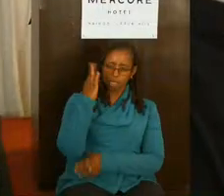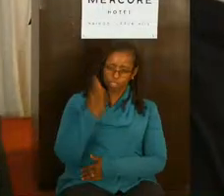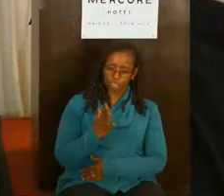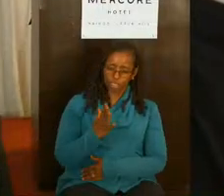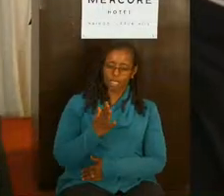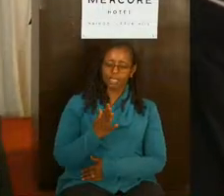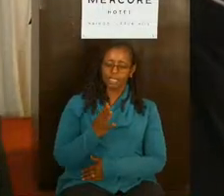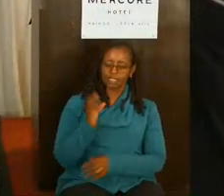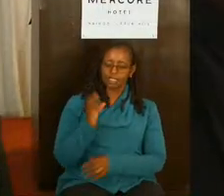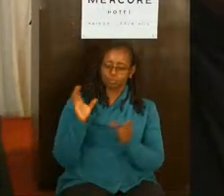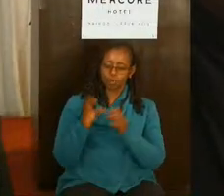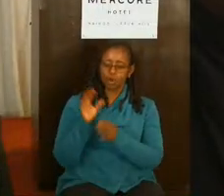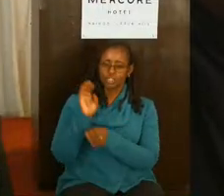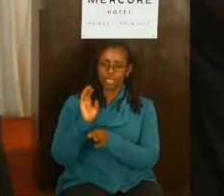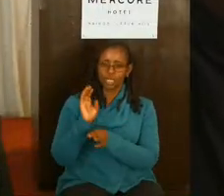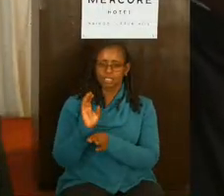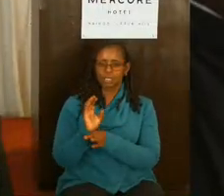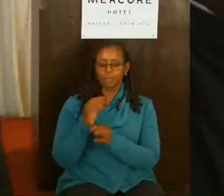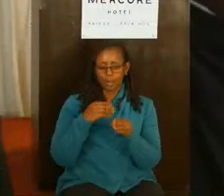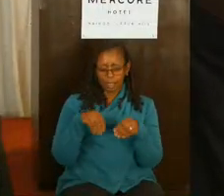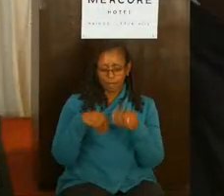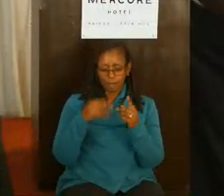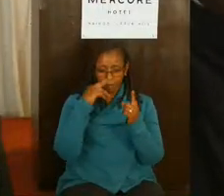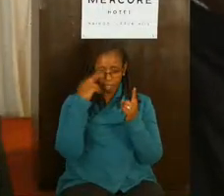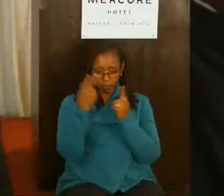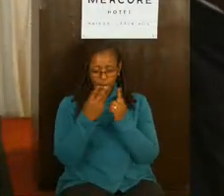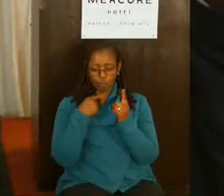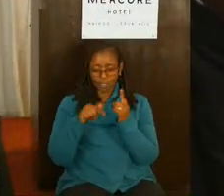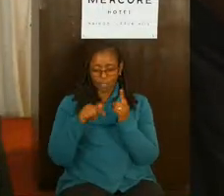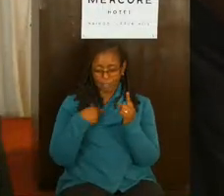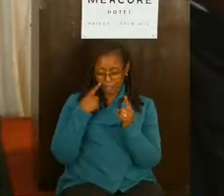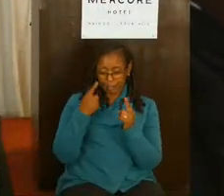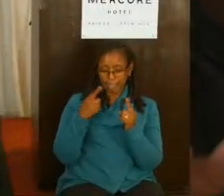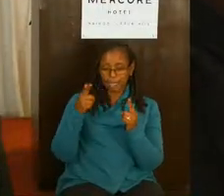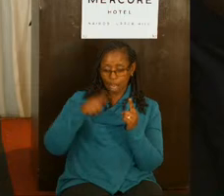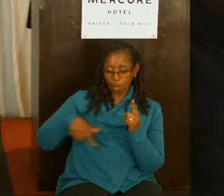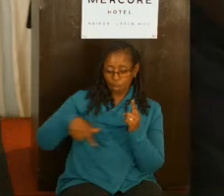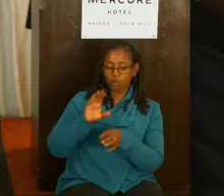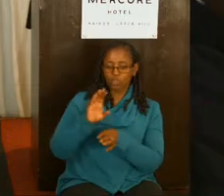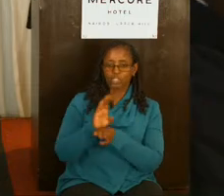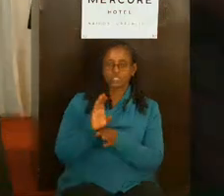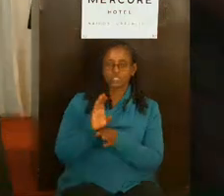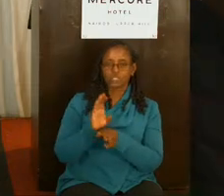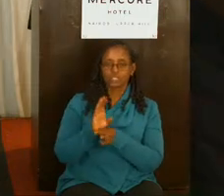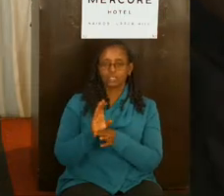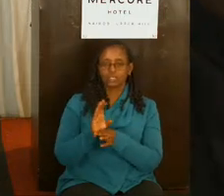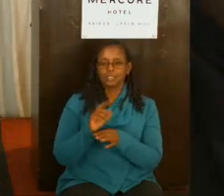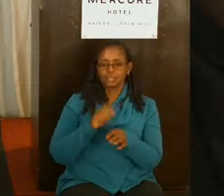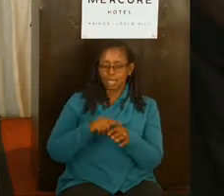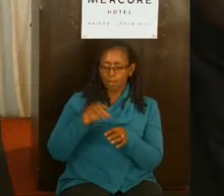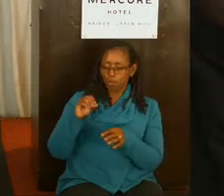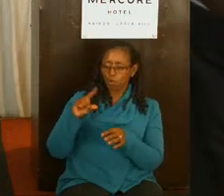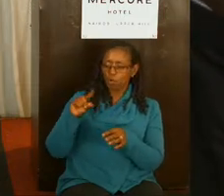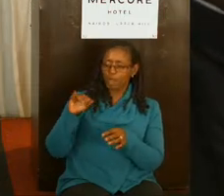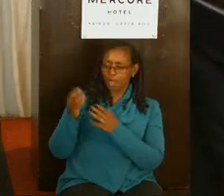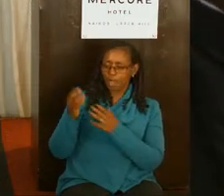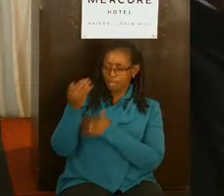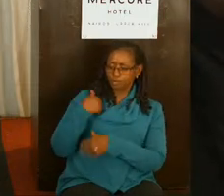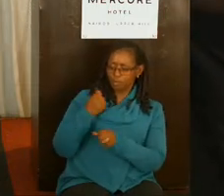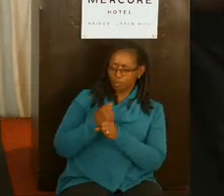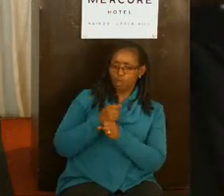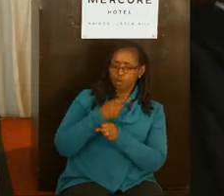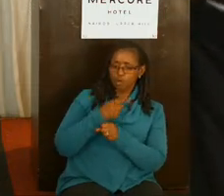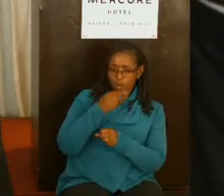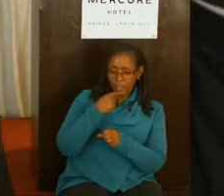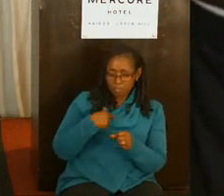I'll give you uh the perspective of what I find in a local congregation when Olive asked me to make comments I remember yesterday